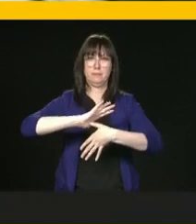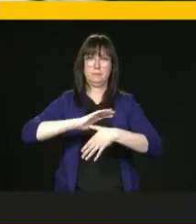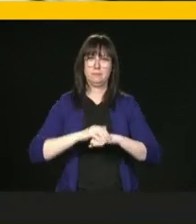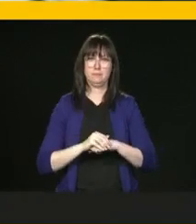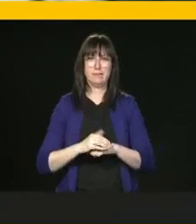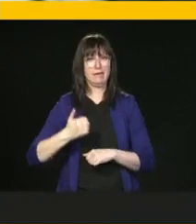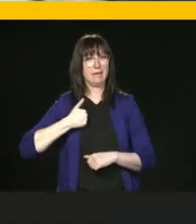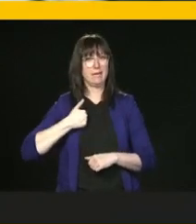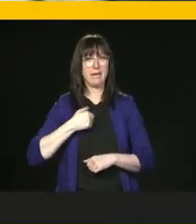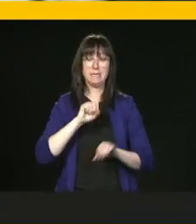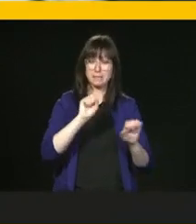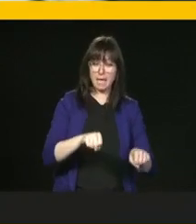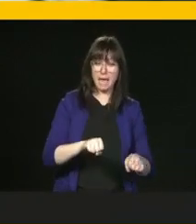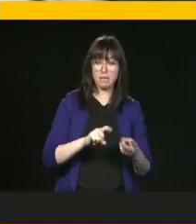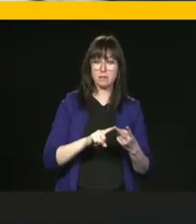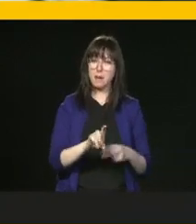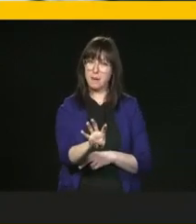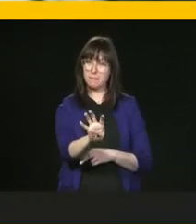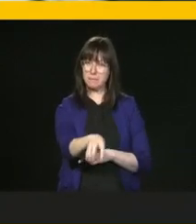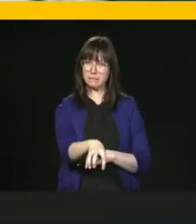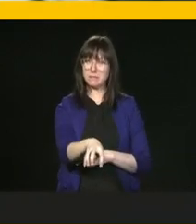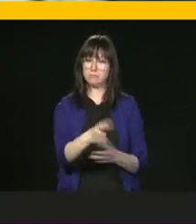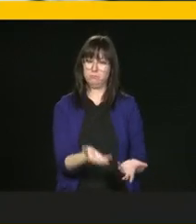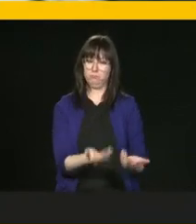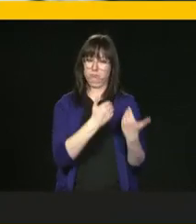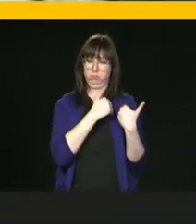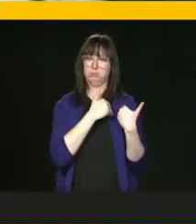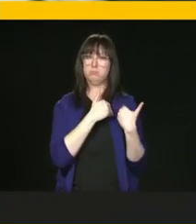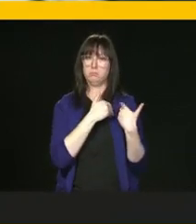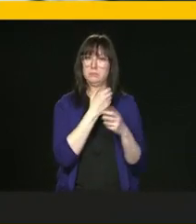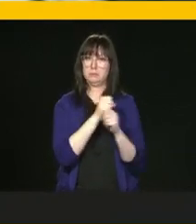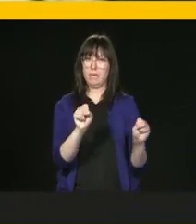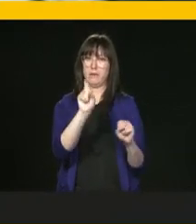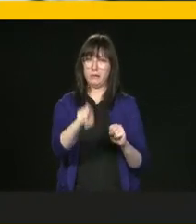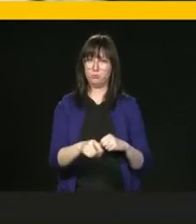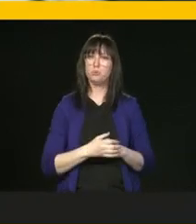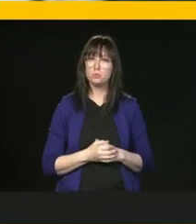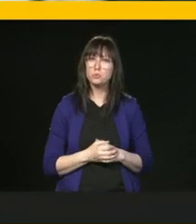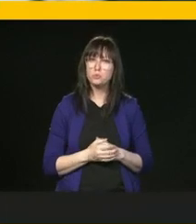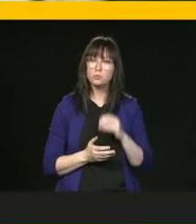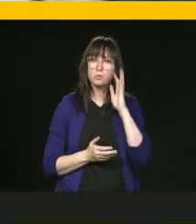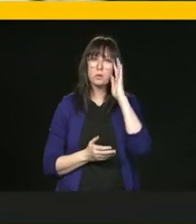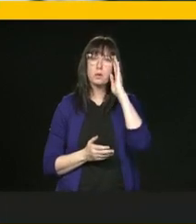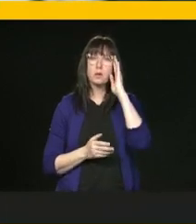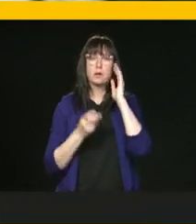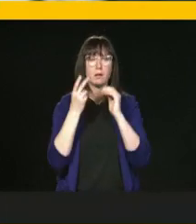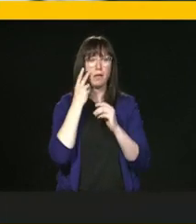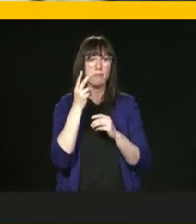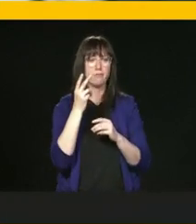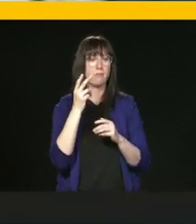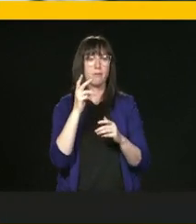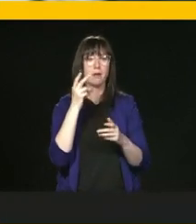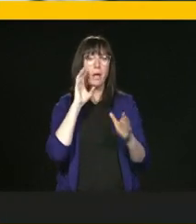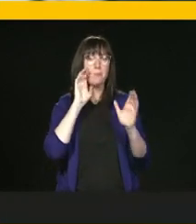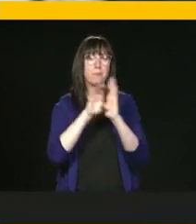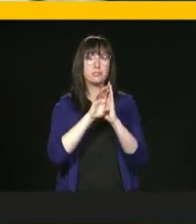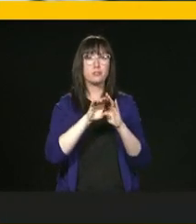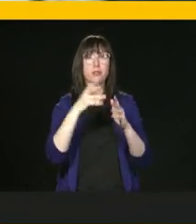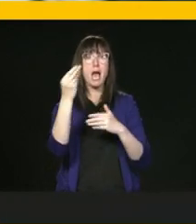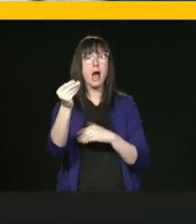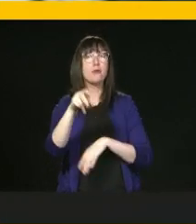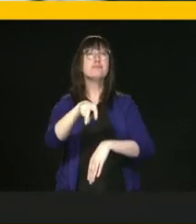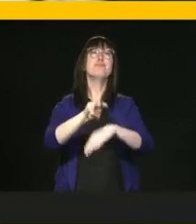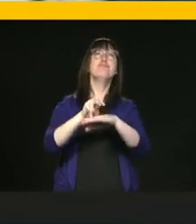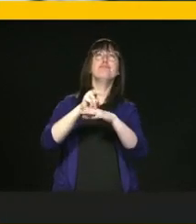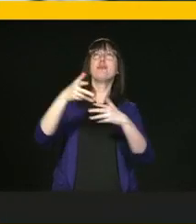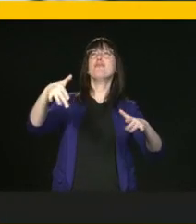and must do their part to keep us all safe. When we see images of people out enjoying the sunshine